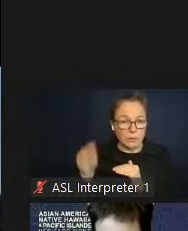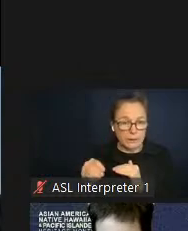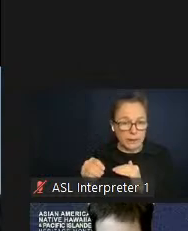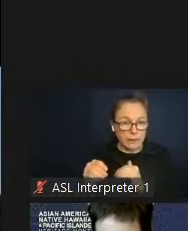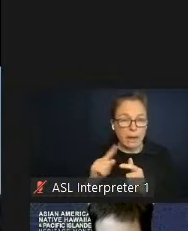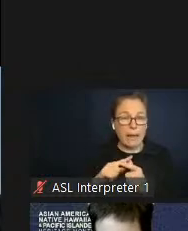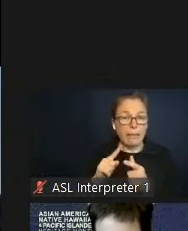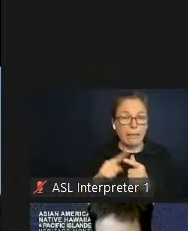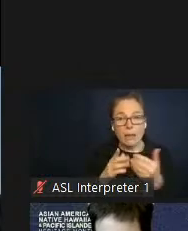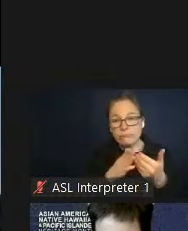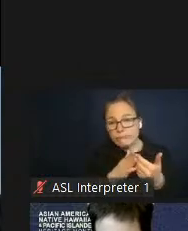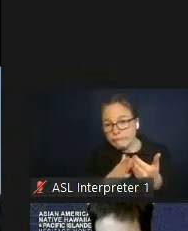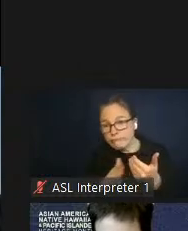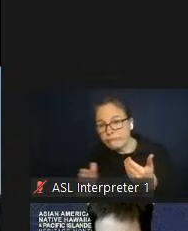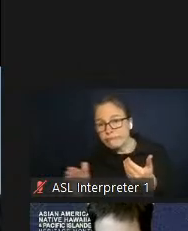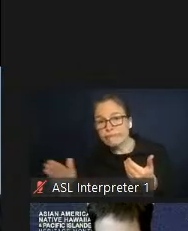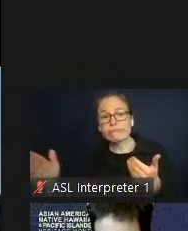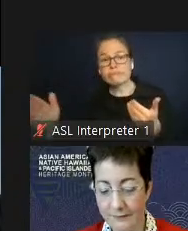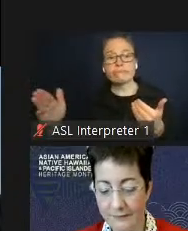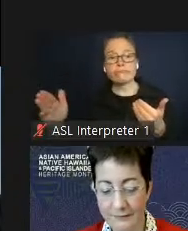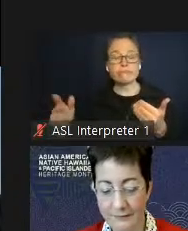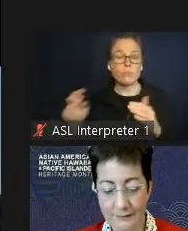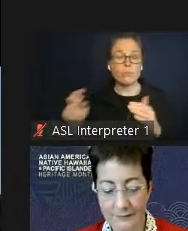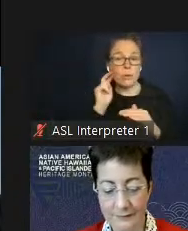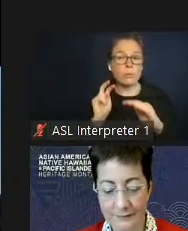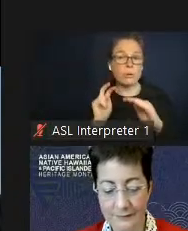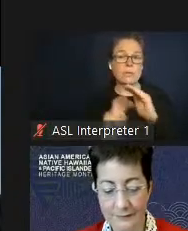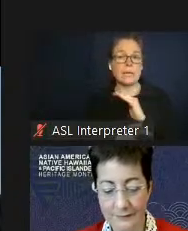we're forecasting that that will begin to